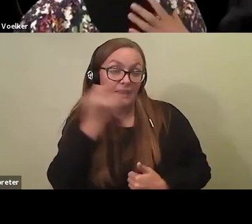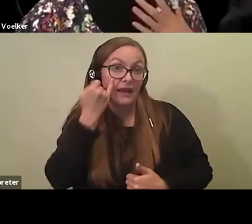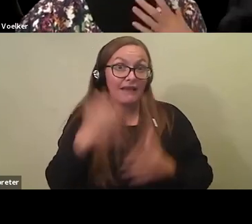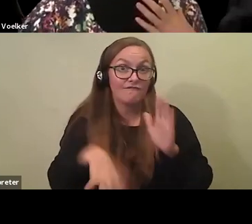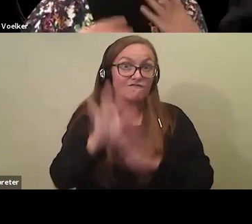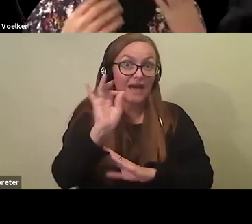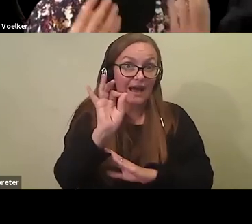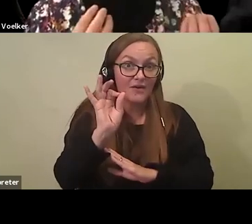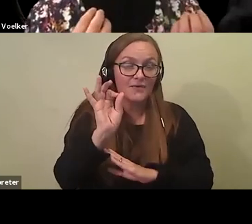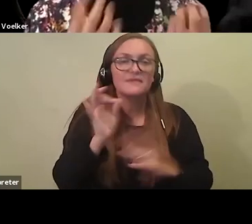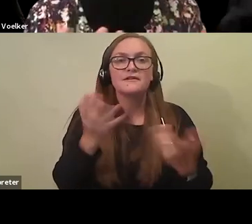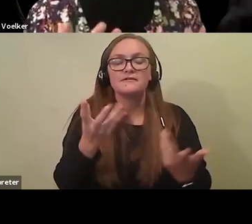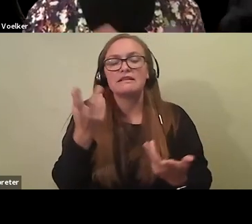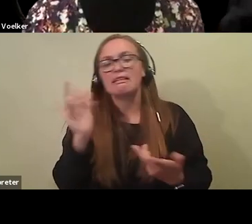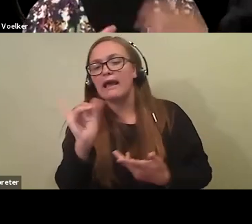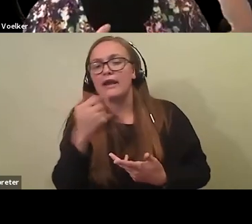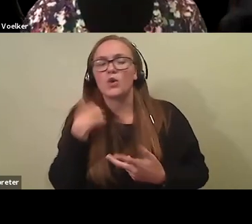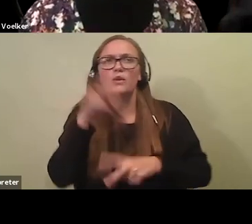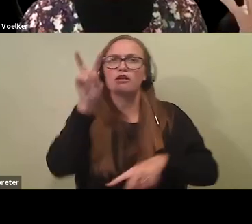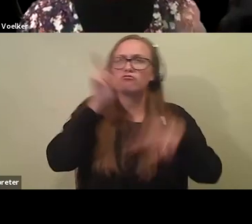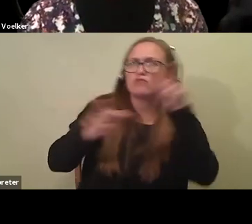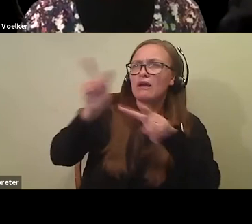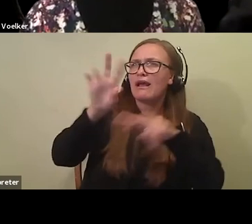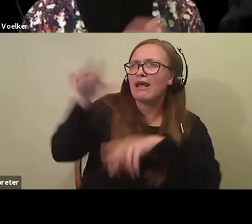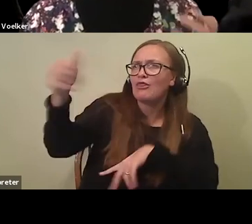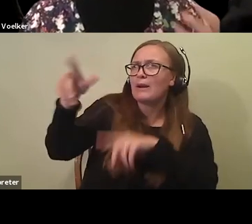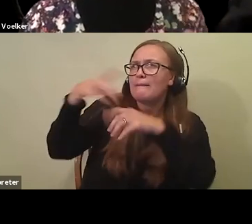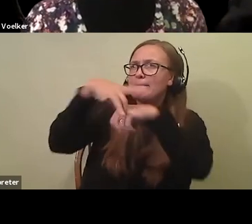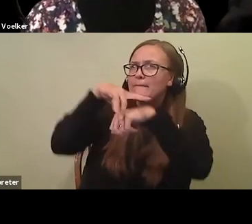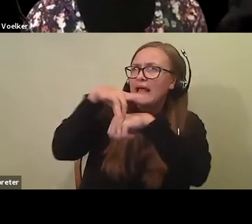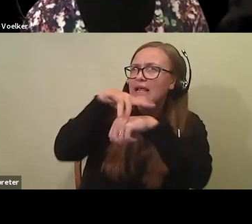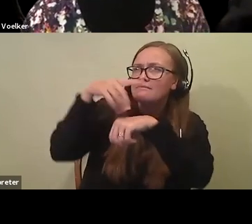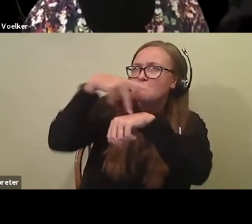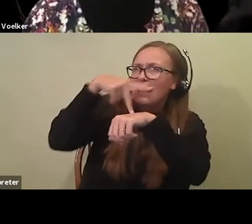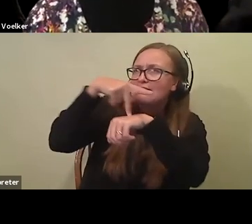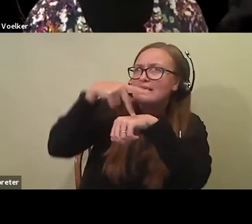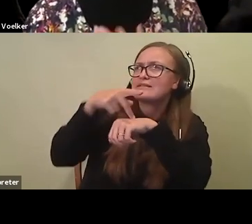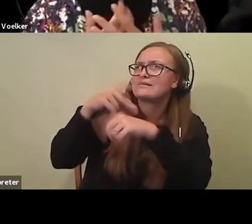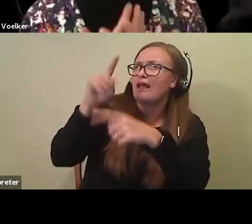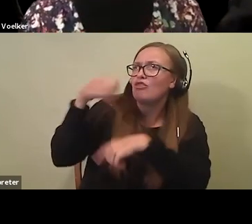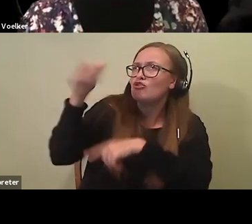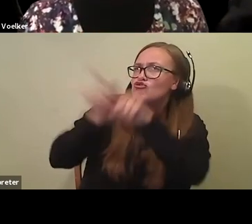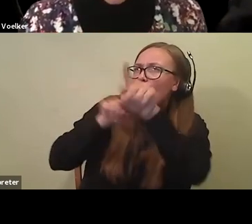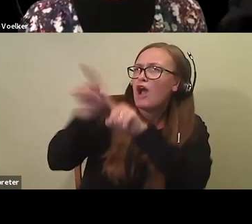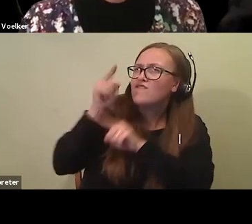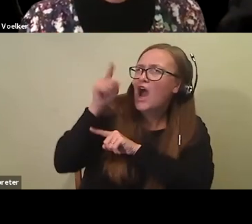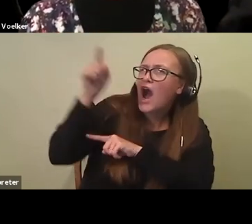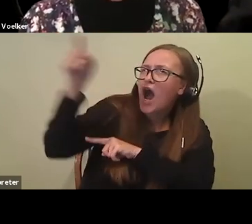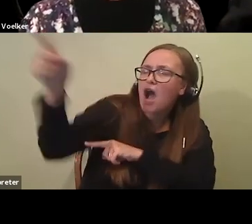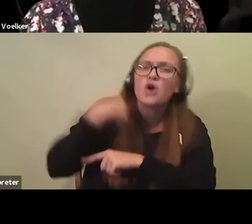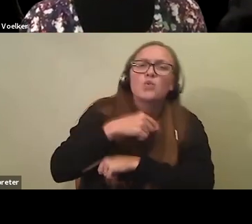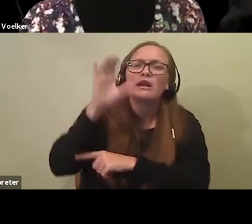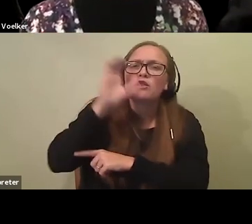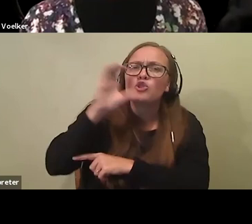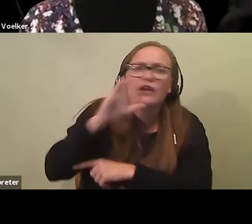know, we are looking at these exoplanets, planets around other stars that are so far away. What are we actually looking for when we